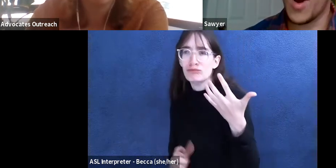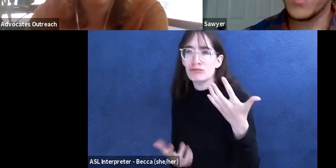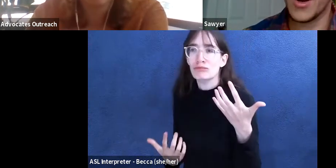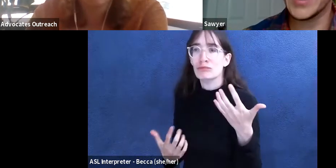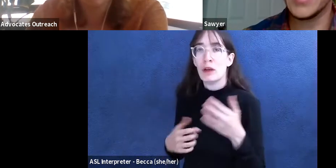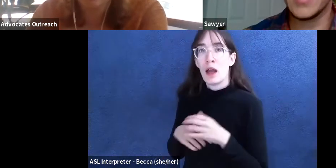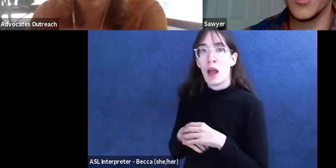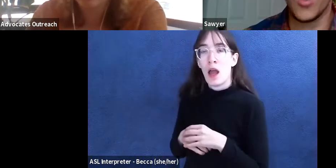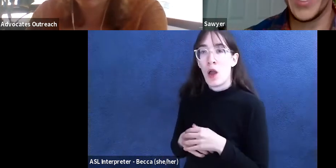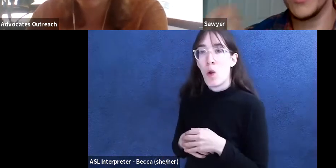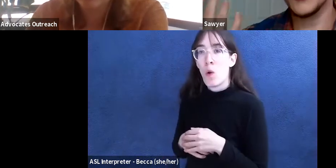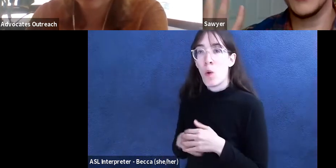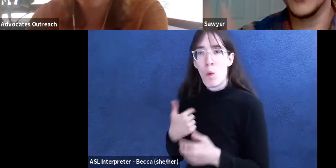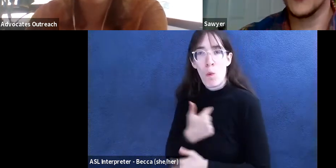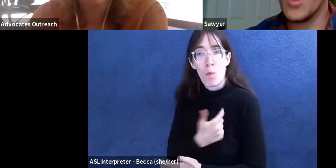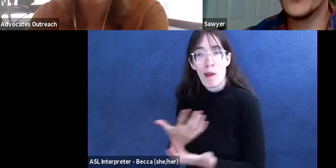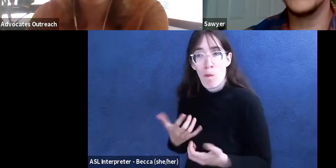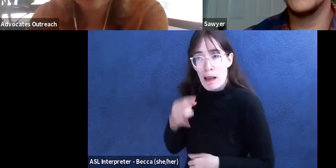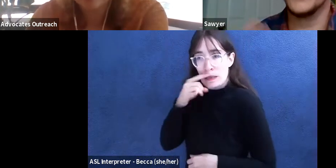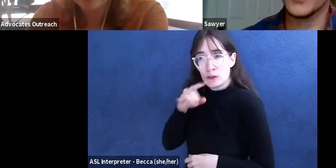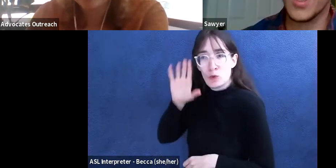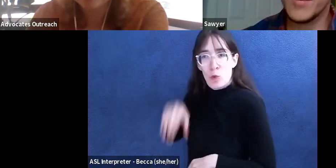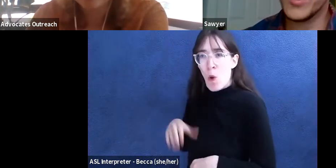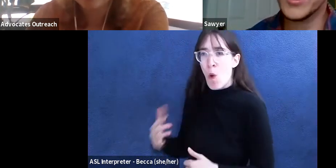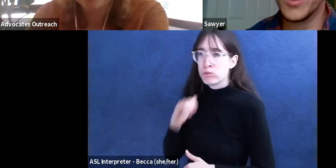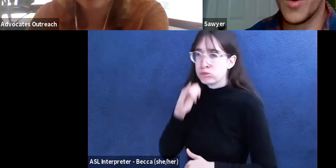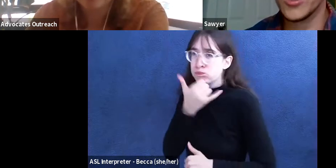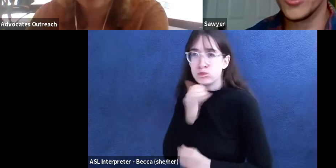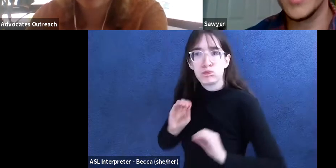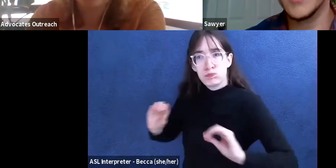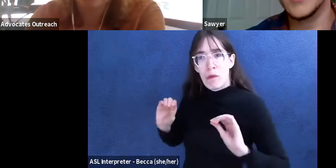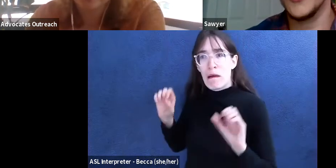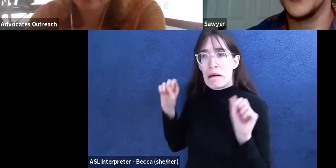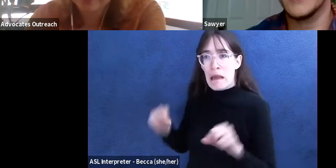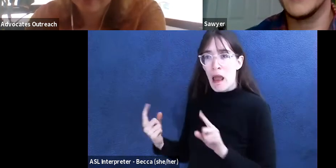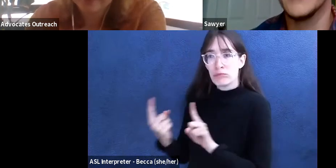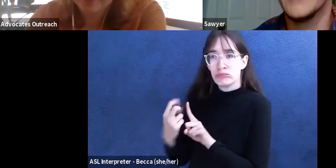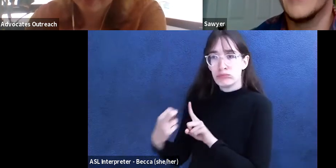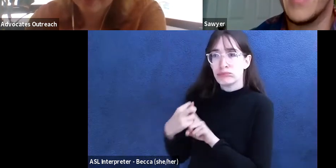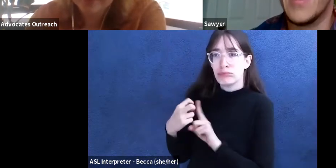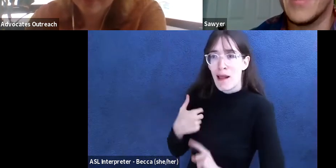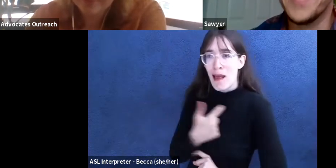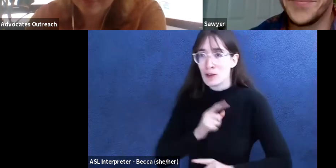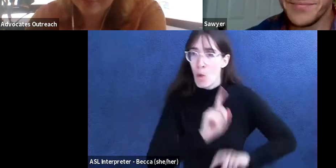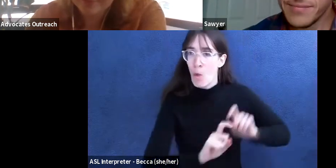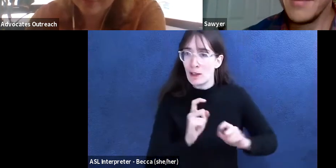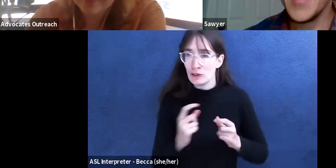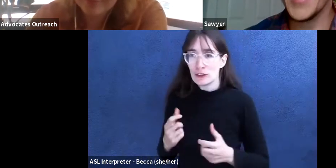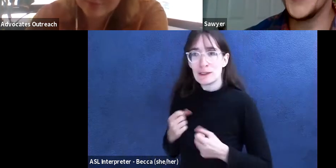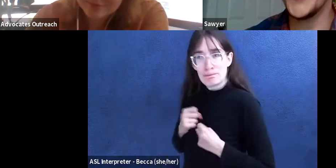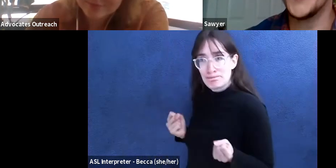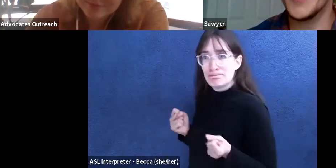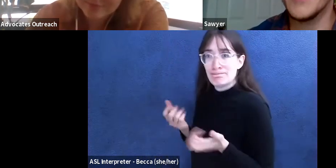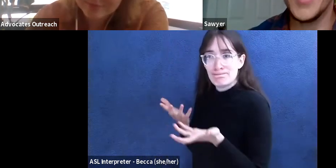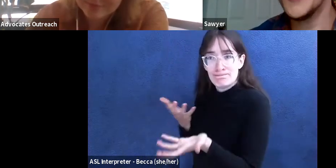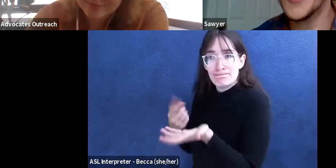important role in helping them to have these things, and to feel